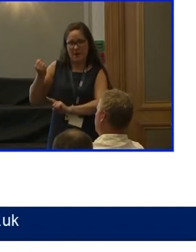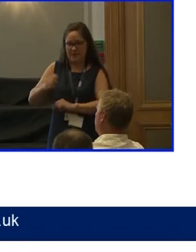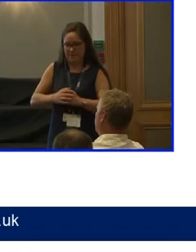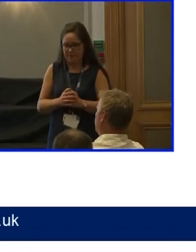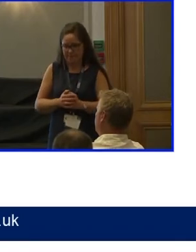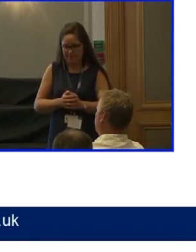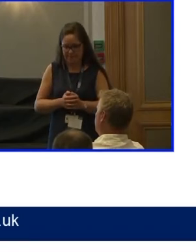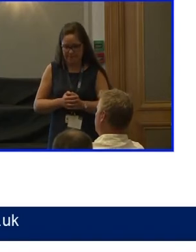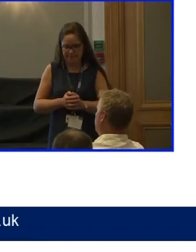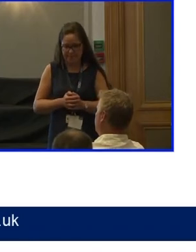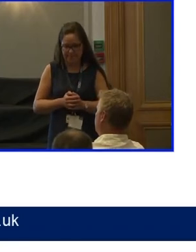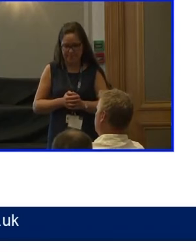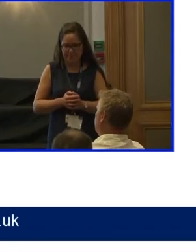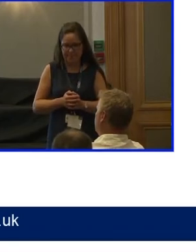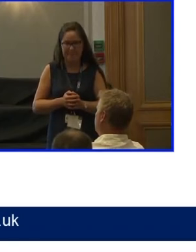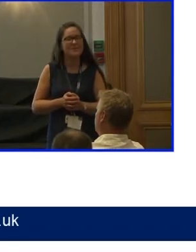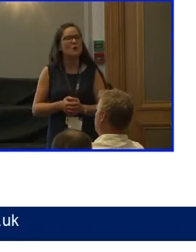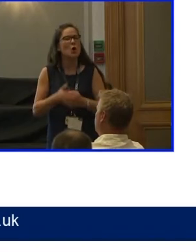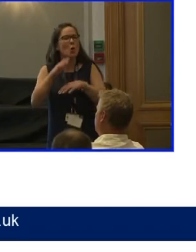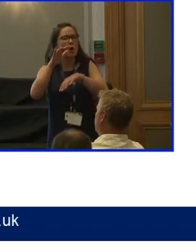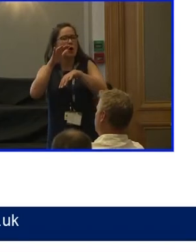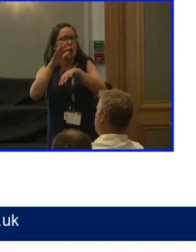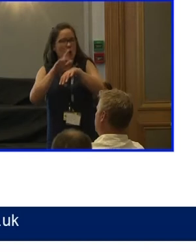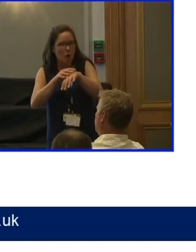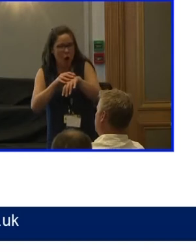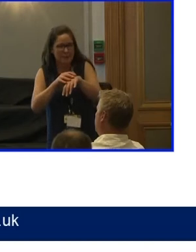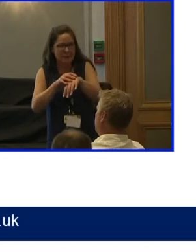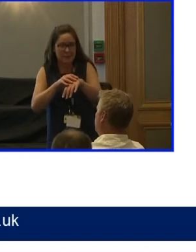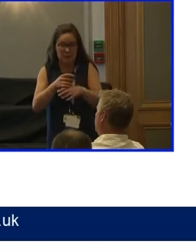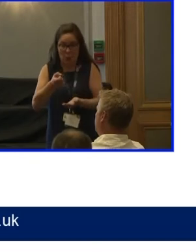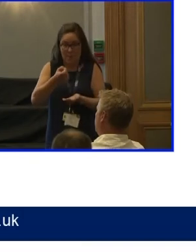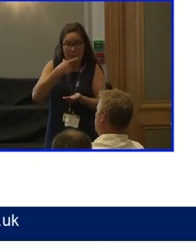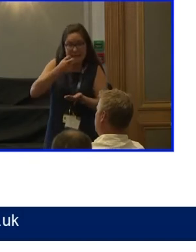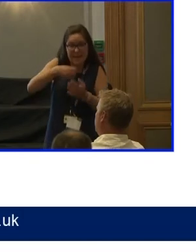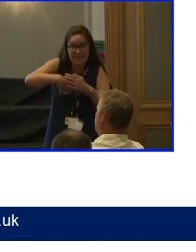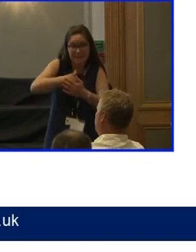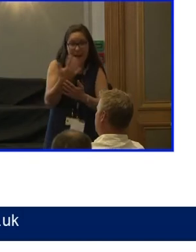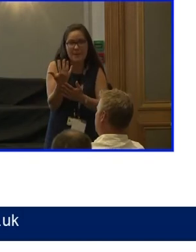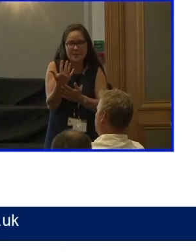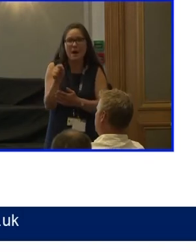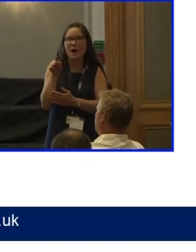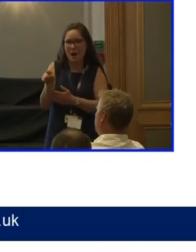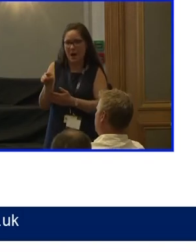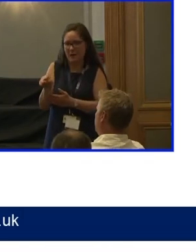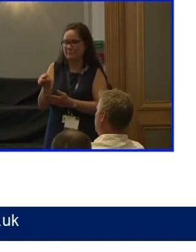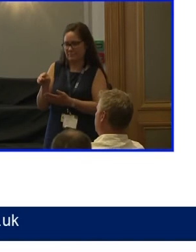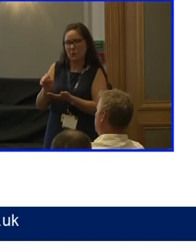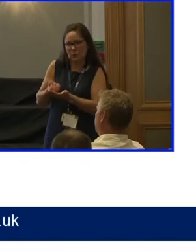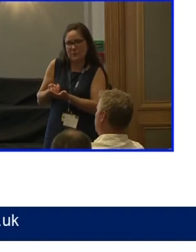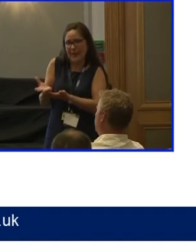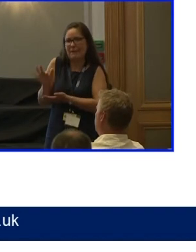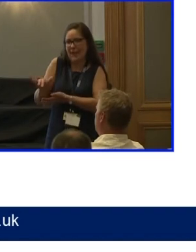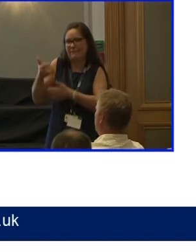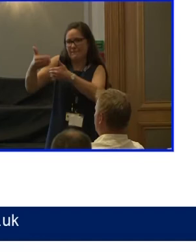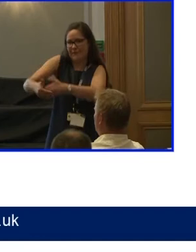Most of the cost that's associated with drug development and the time spent is on these phase 3 trials.